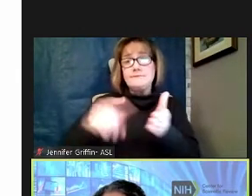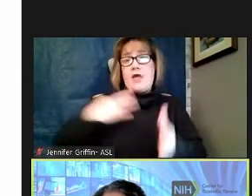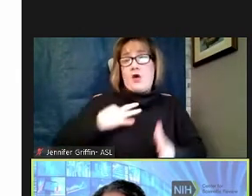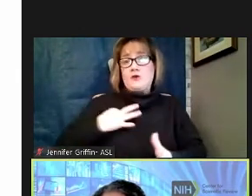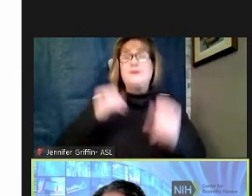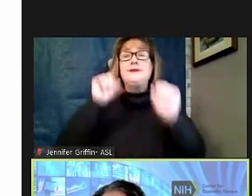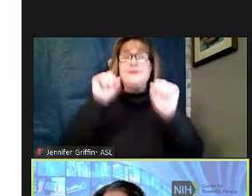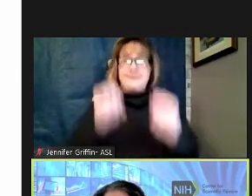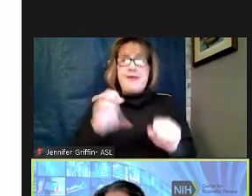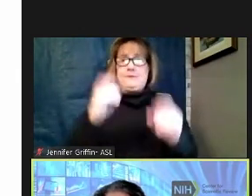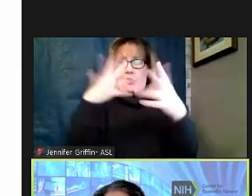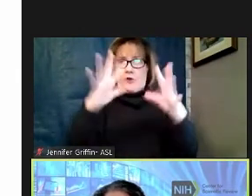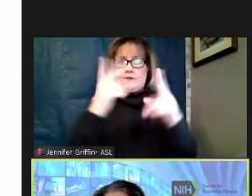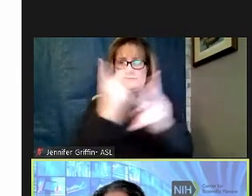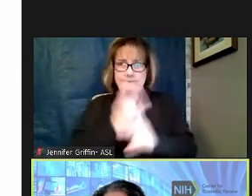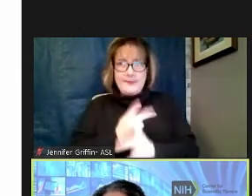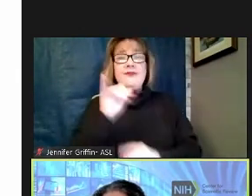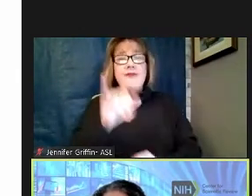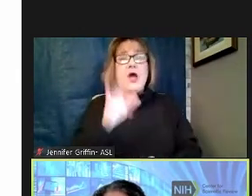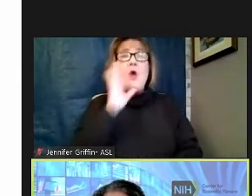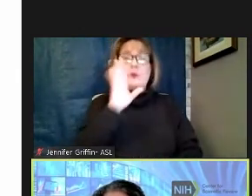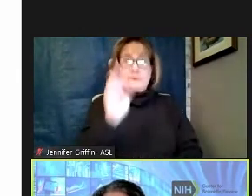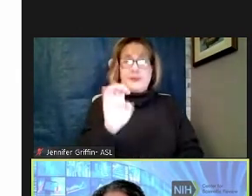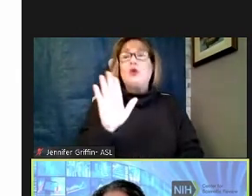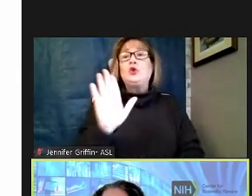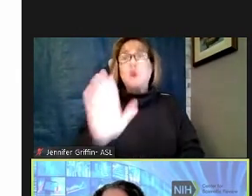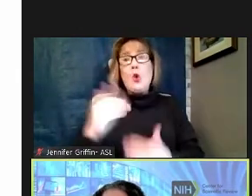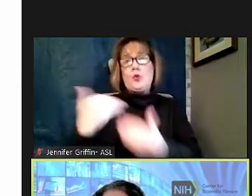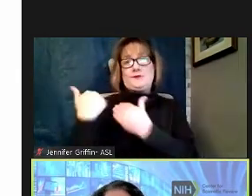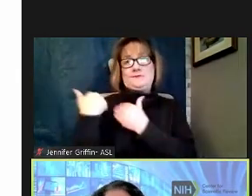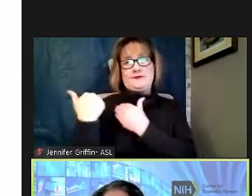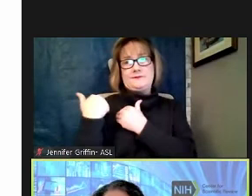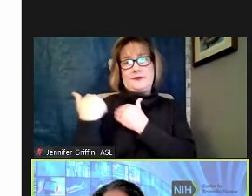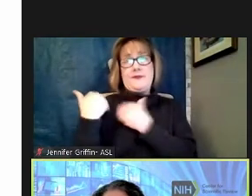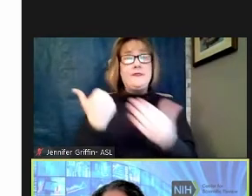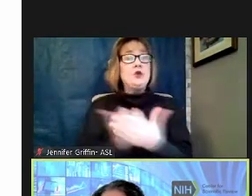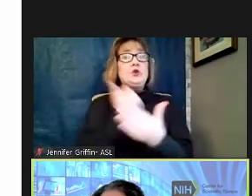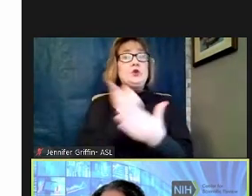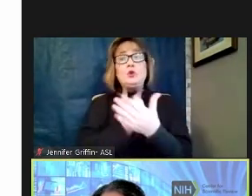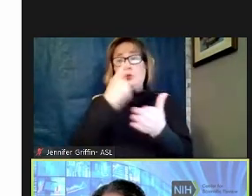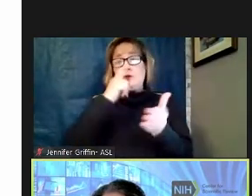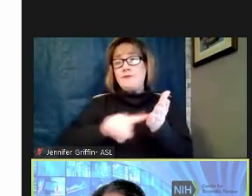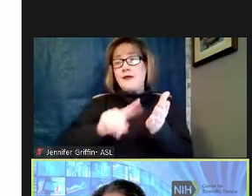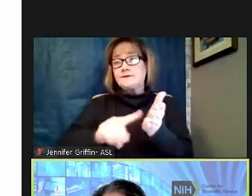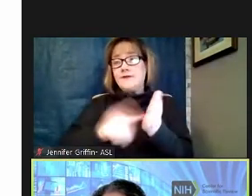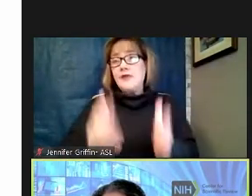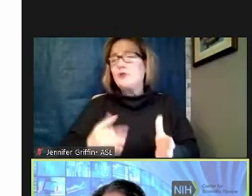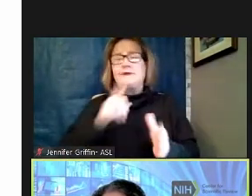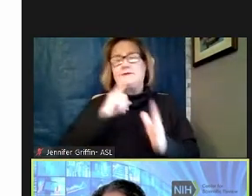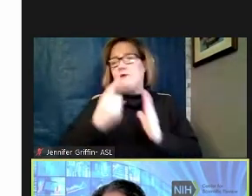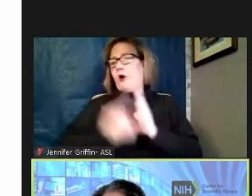be calculated. That is going to be your responsibility. The new investigator is an